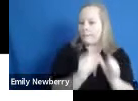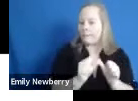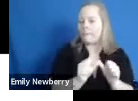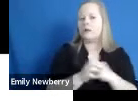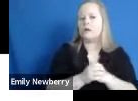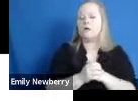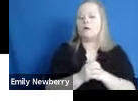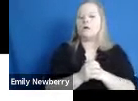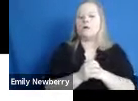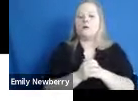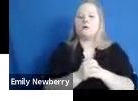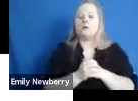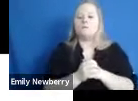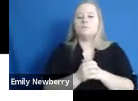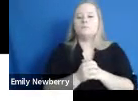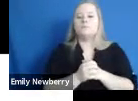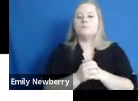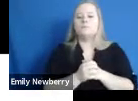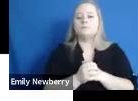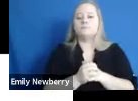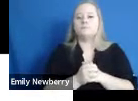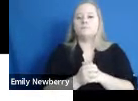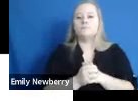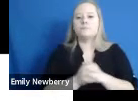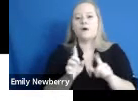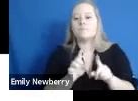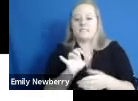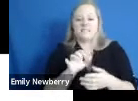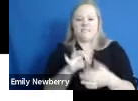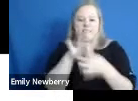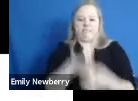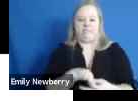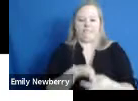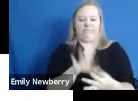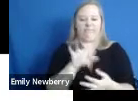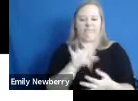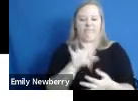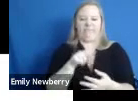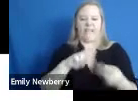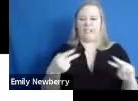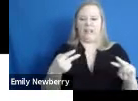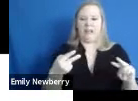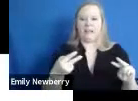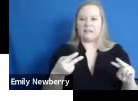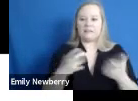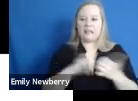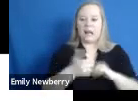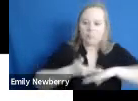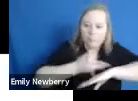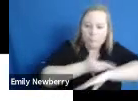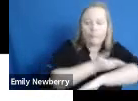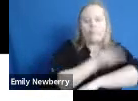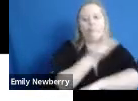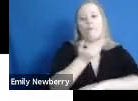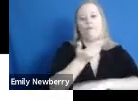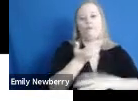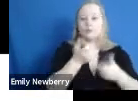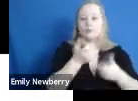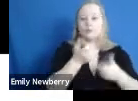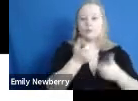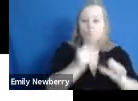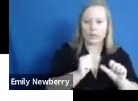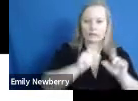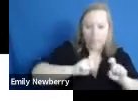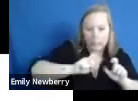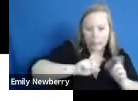able to impart that those genetics for improving a crop trial or crop.